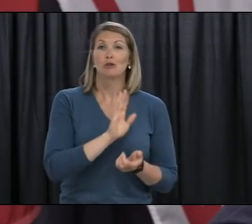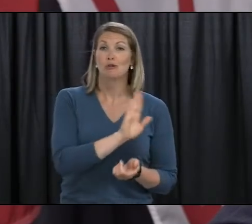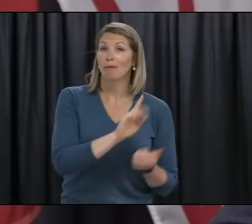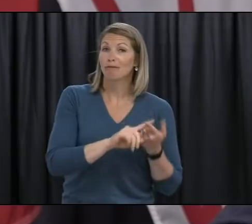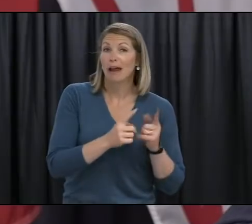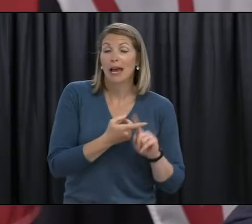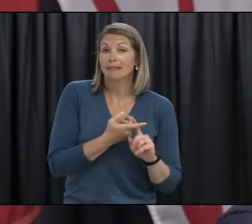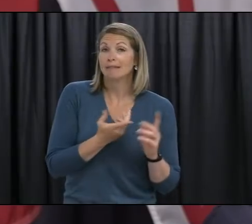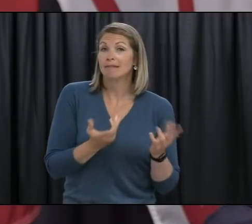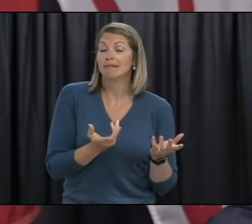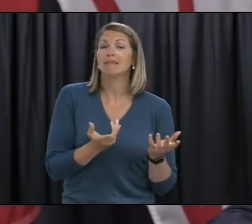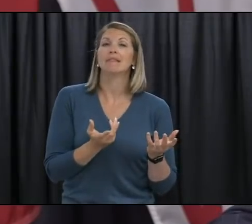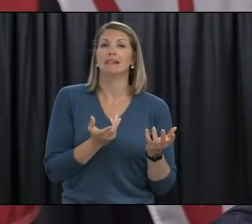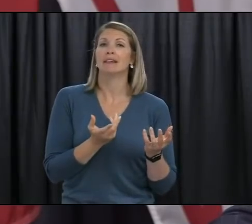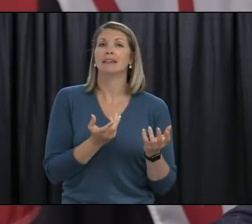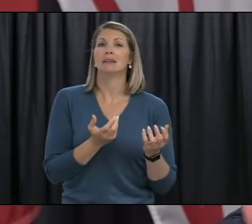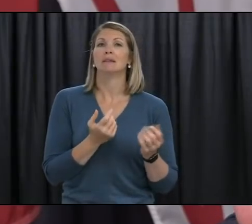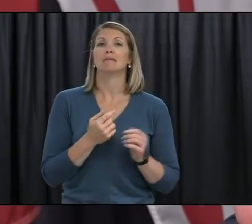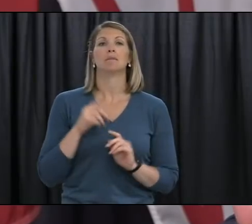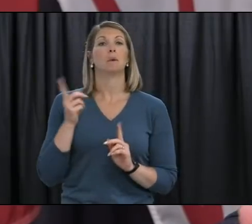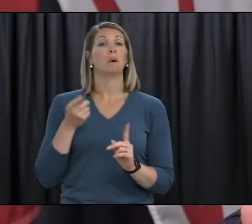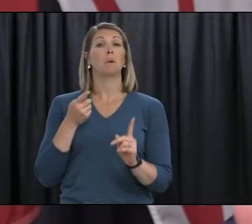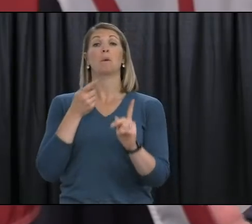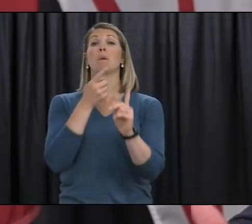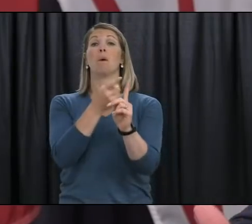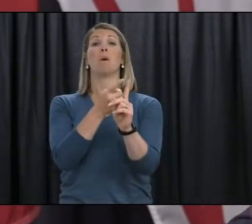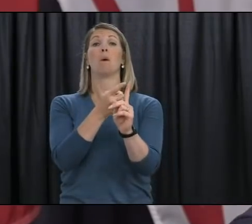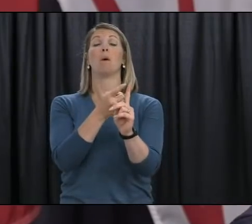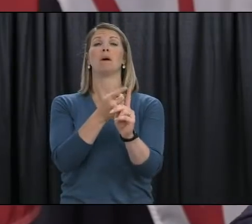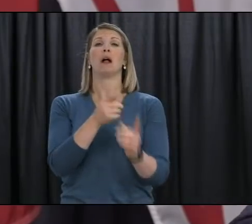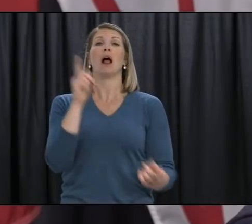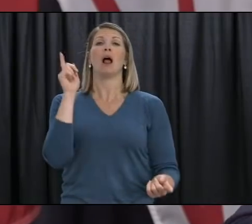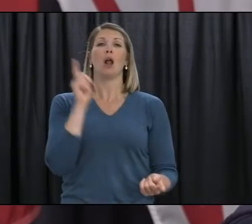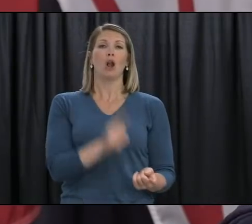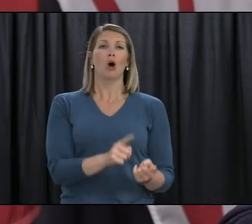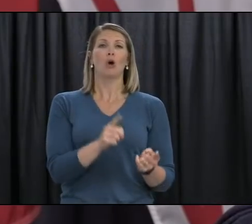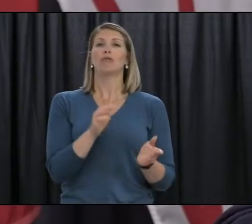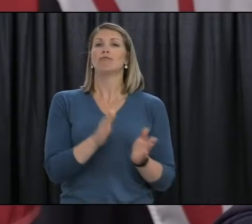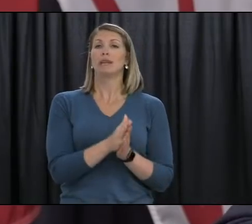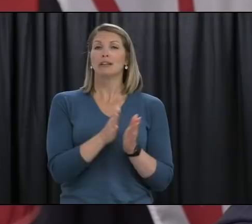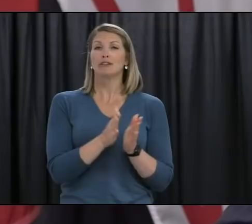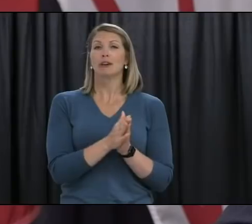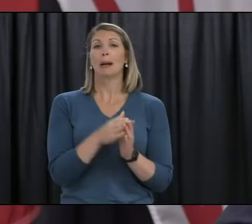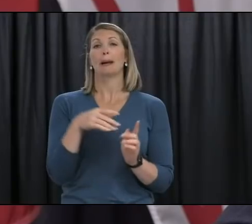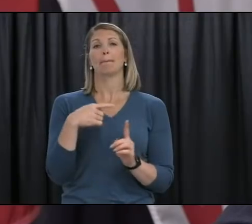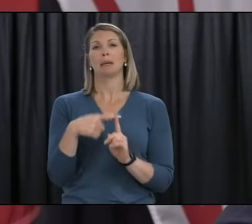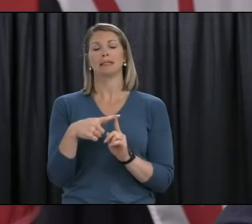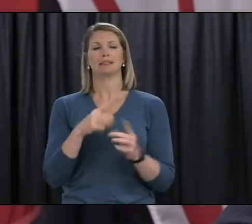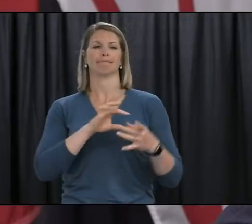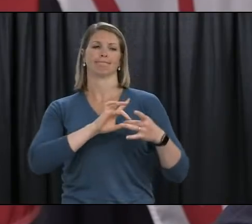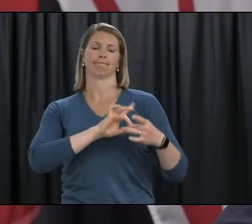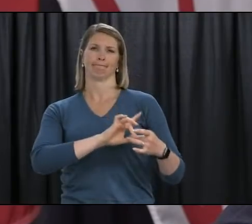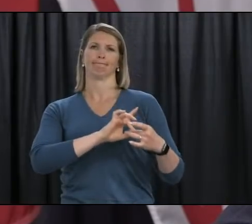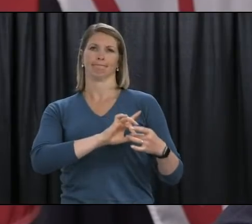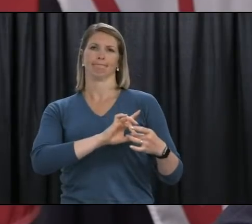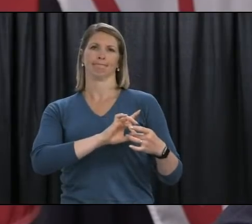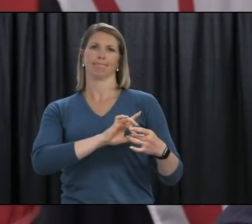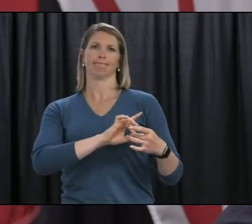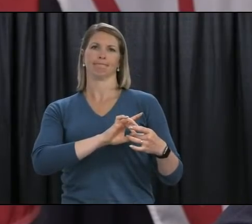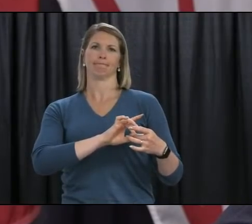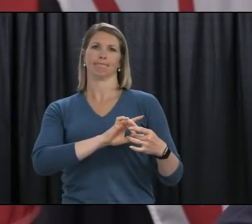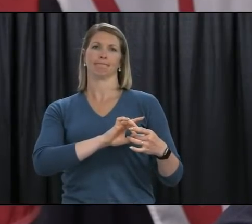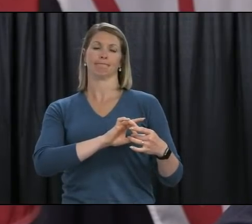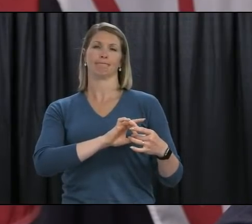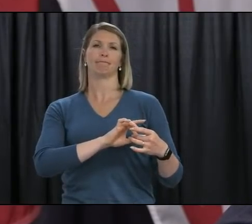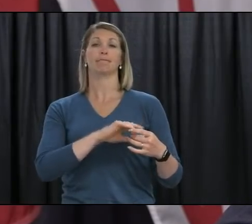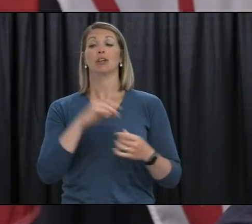maybe. And so the whole idea here is to limit the exposure, the points of contact along the way. And keeping in mind there's, some other aspects of